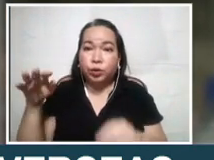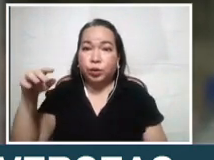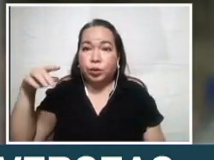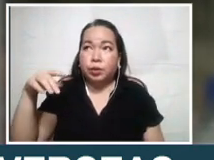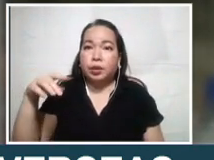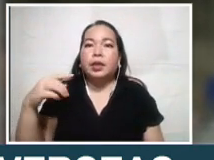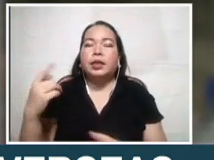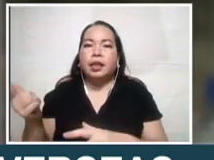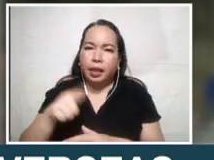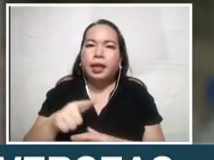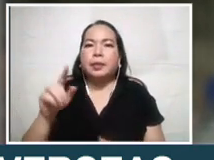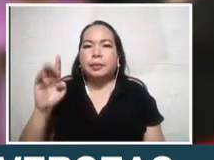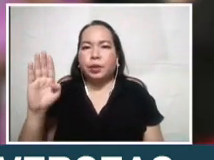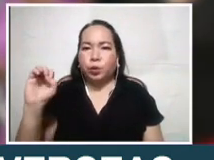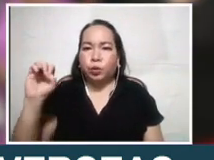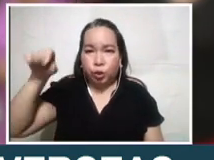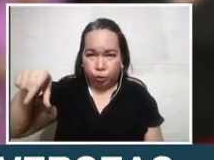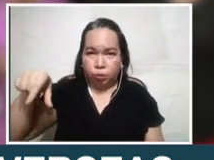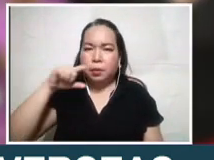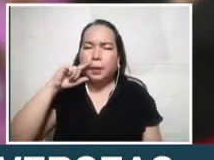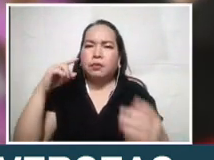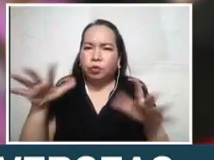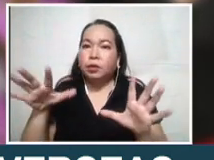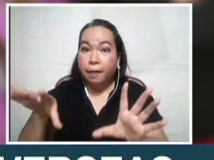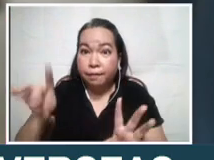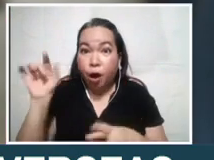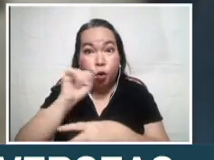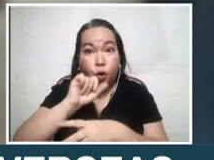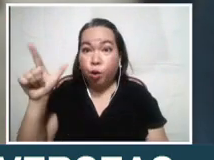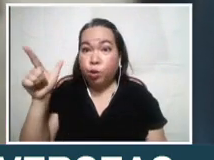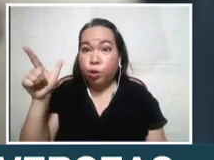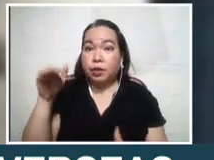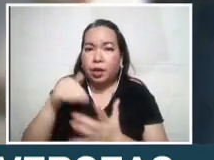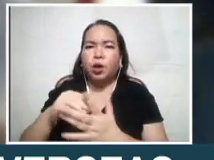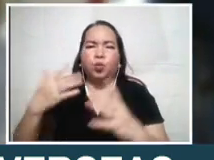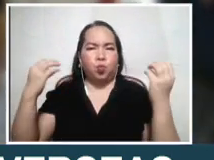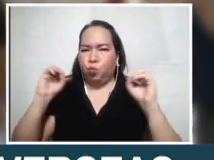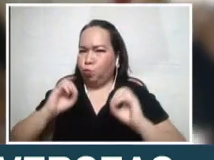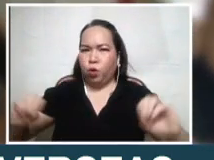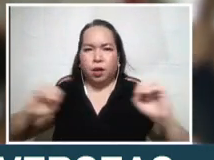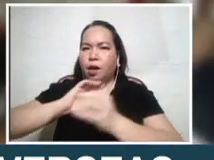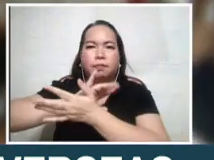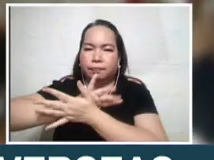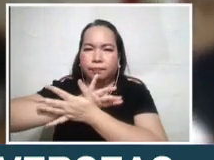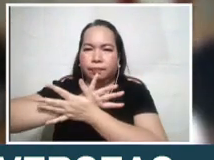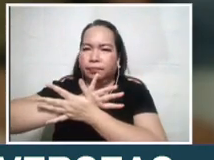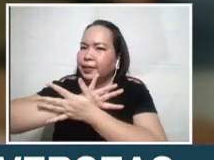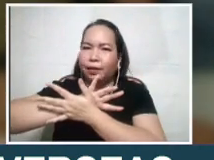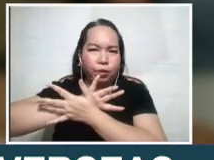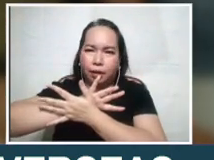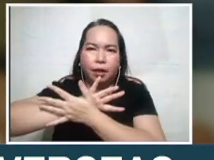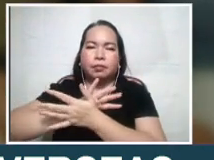Quarantine. Mm-hmm. And they have been found negative of COVID-19. Mm-hmm. So these